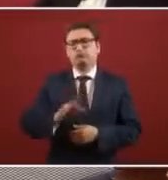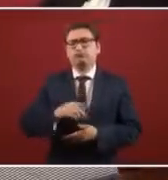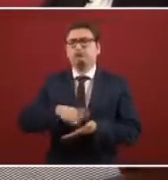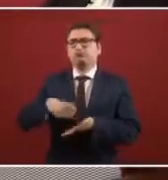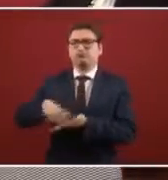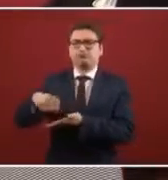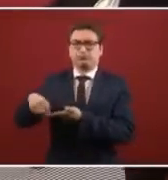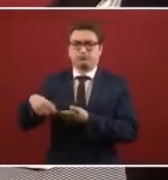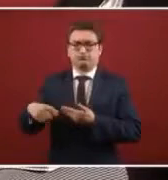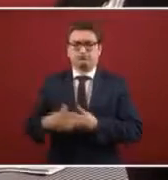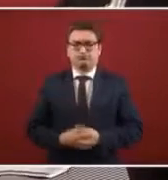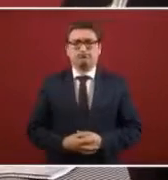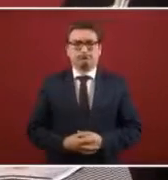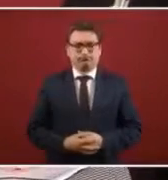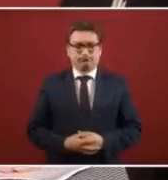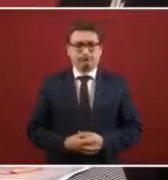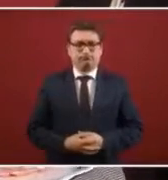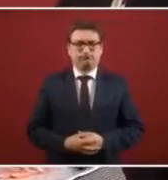consumed. Aplausos